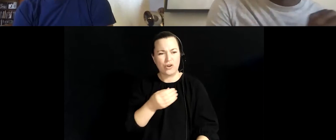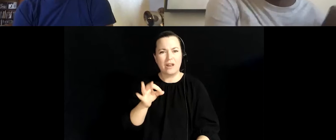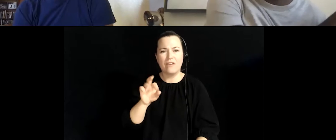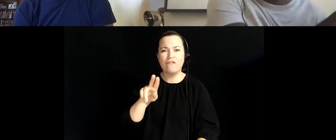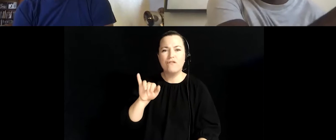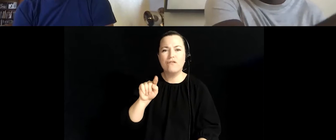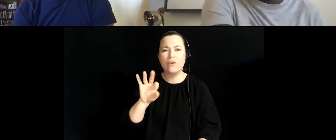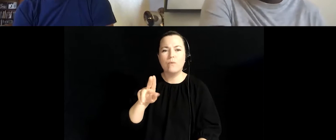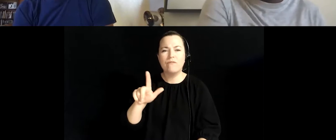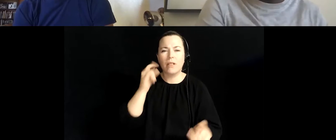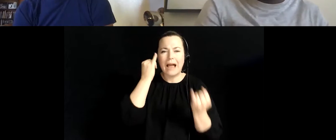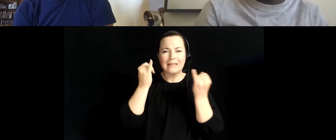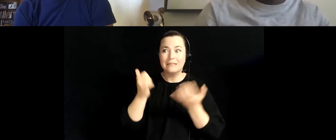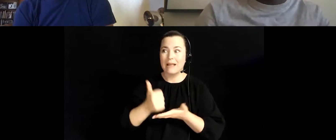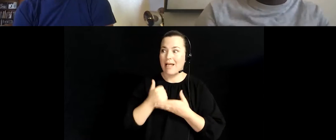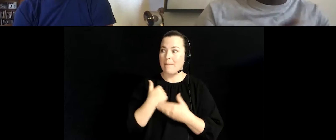us to thrive.